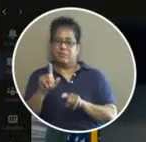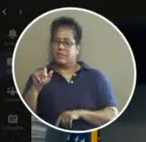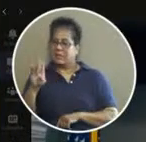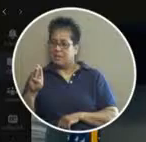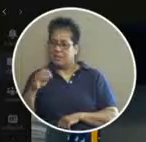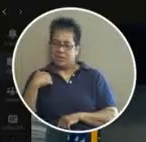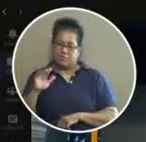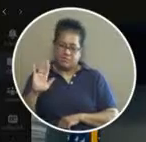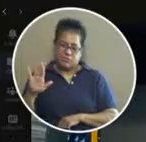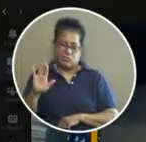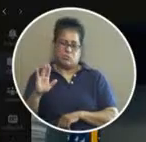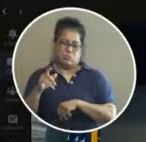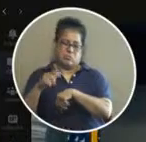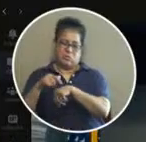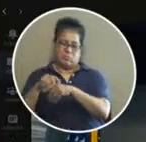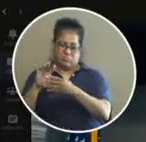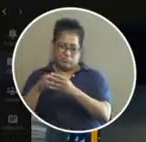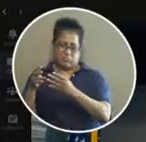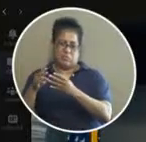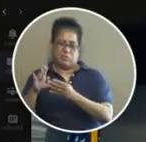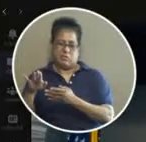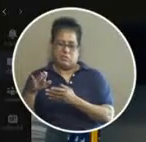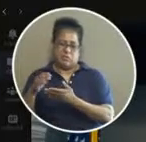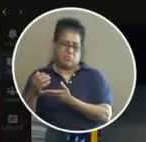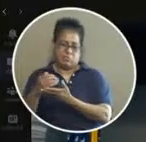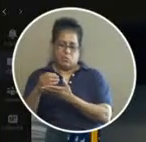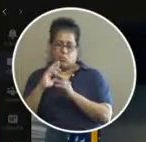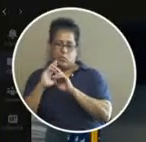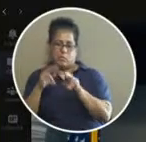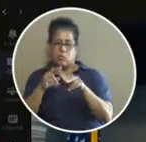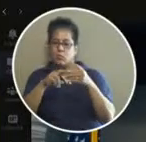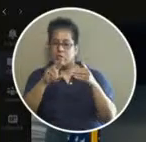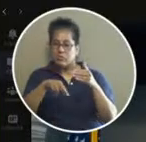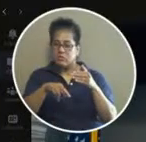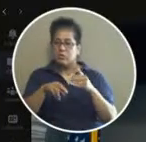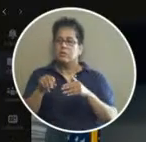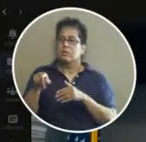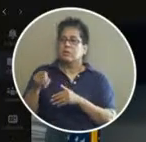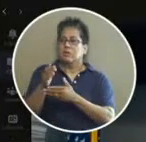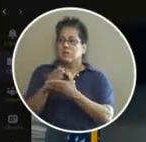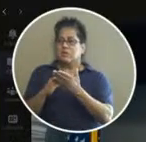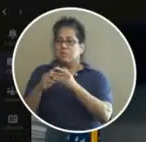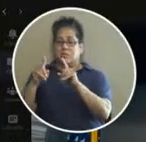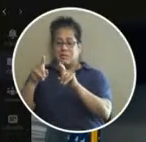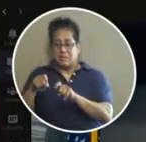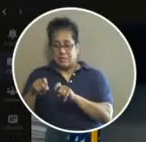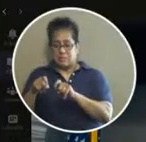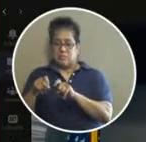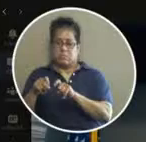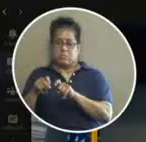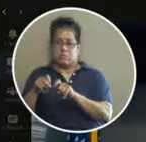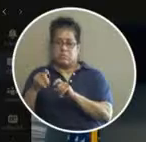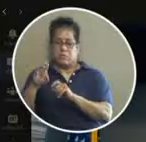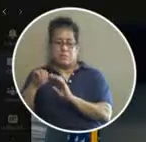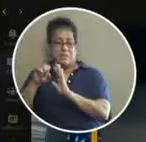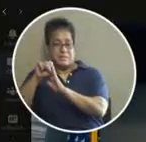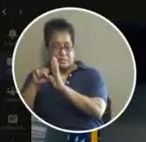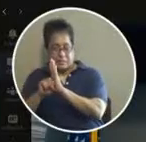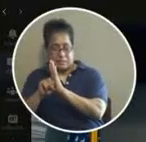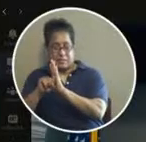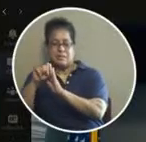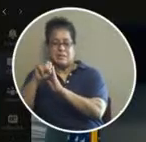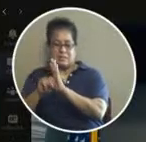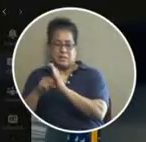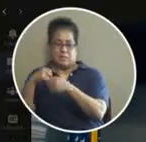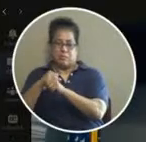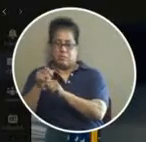different time where they report their results. In some occasions, when the test is performed by the state